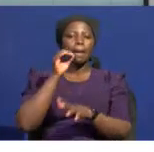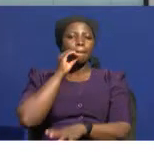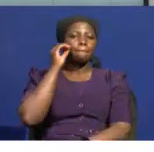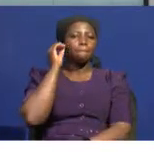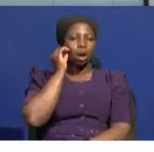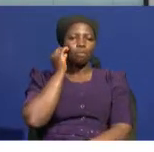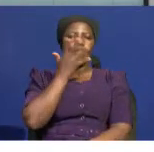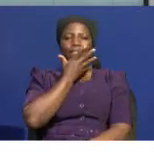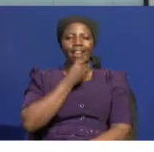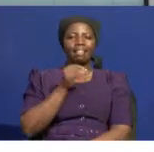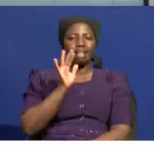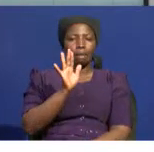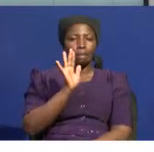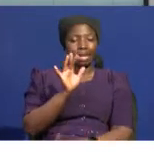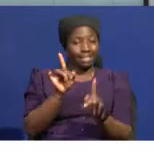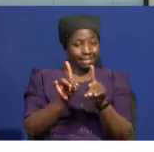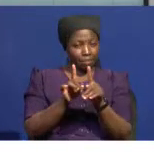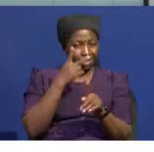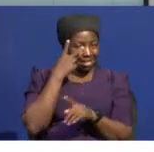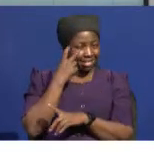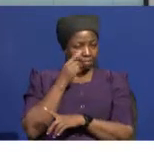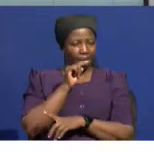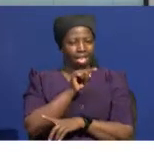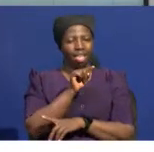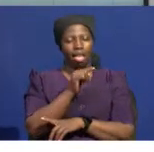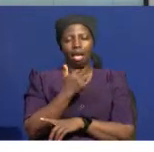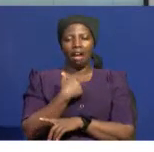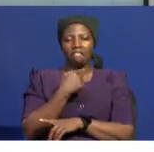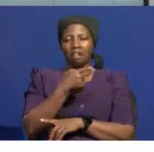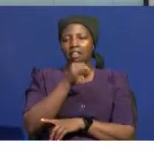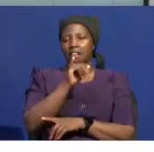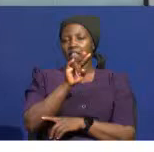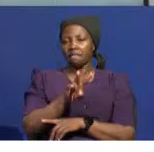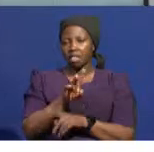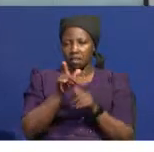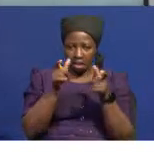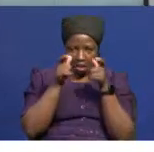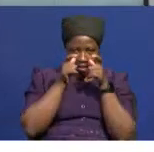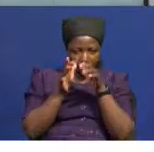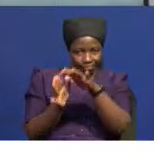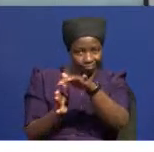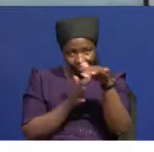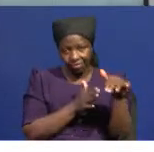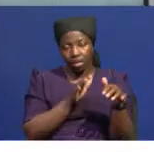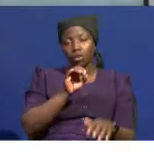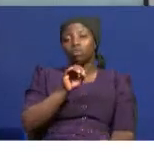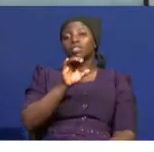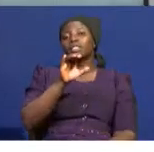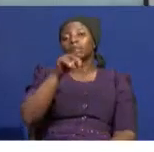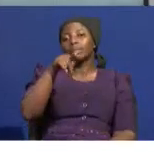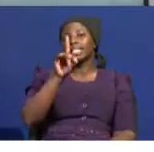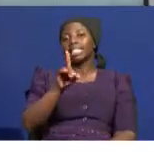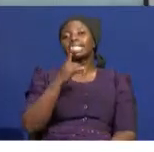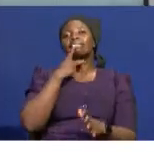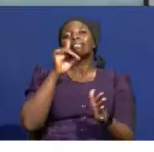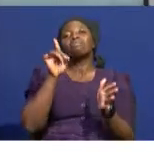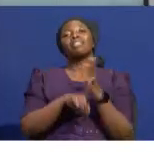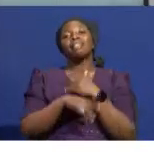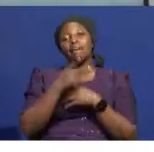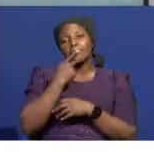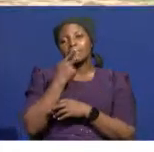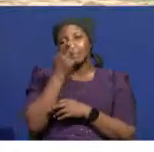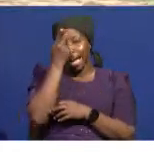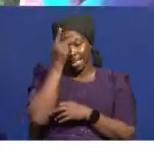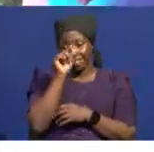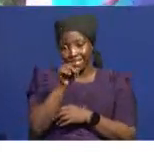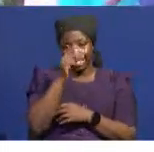is also alleged to be HIV positive. According to Navakholo OCPD Richard Omanga, the parents of the suspect